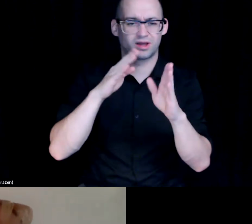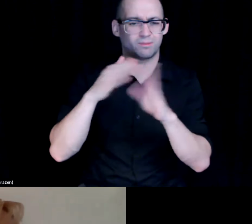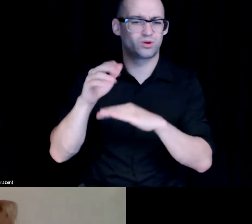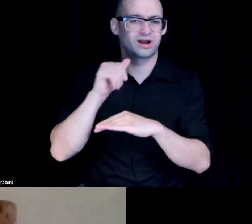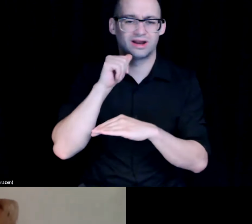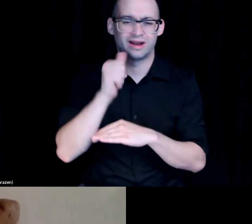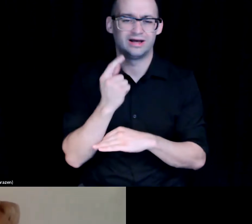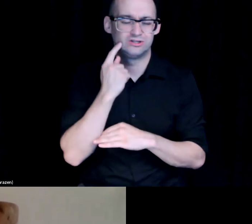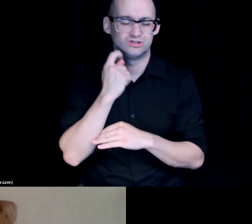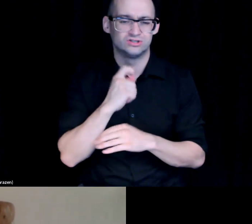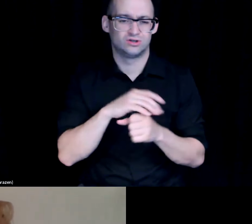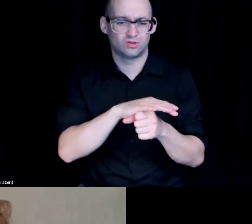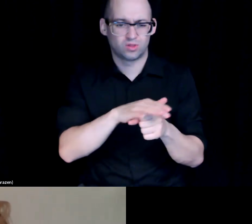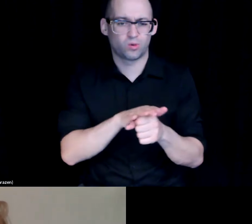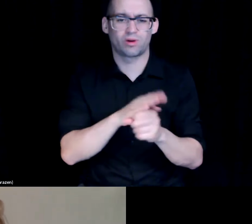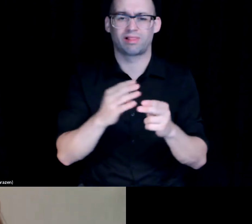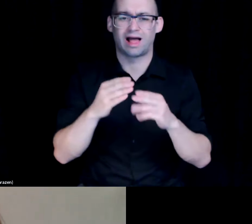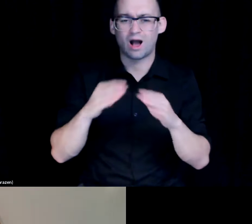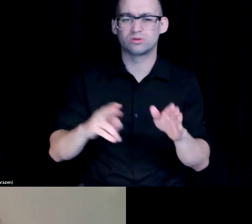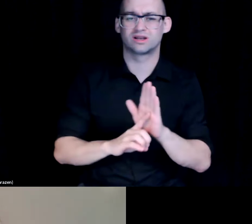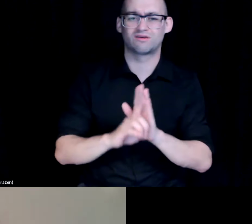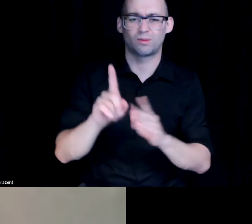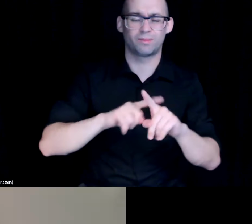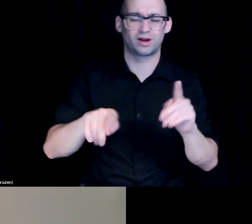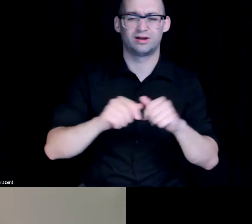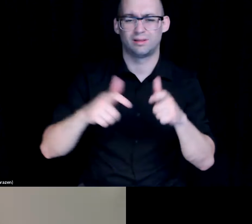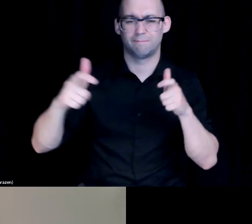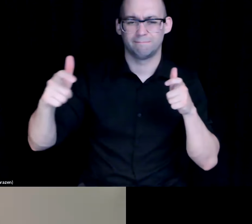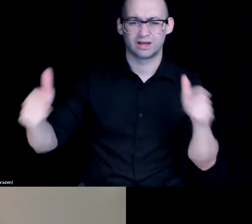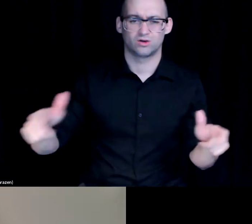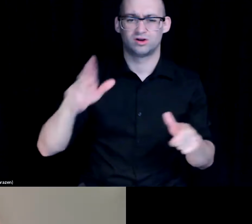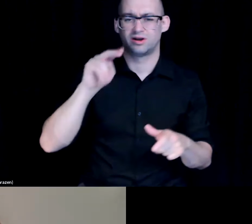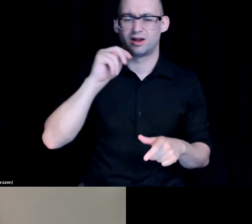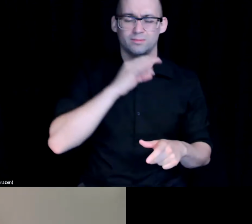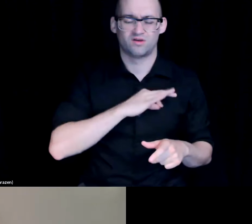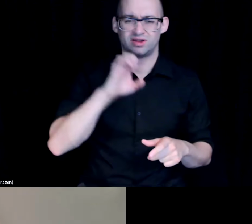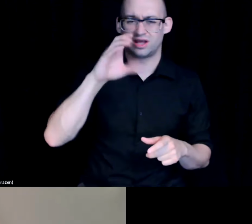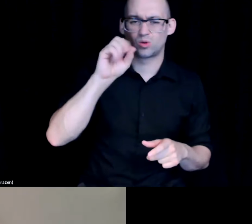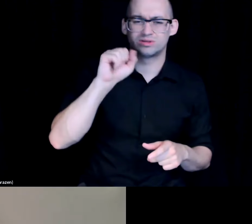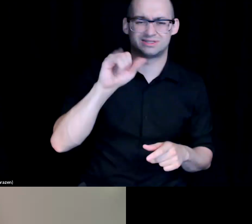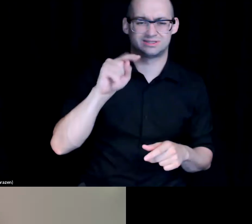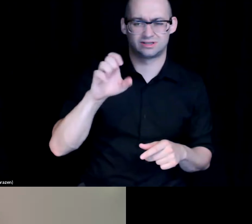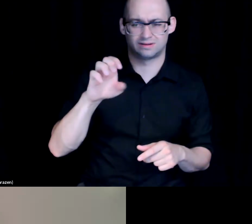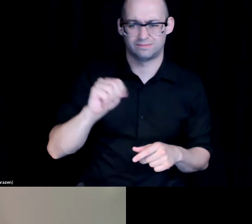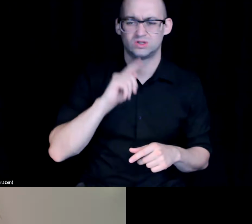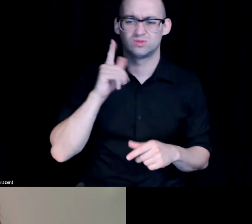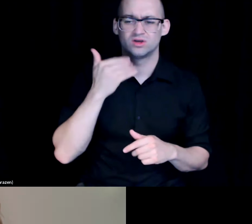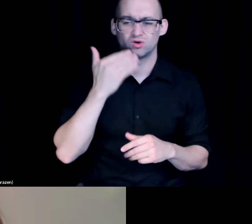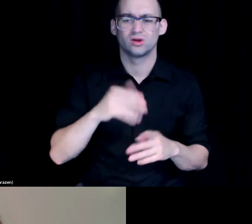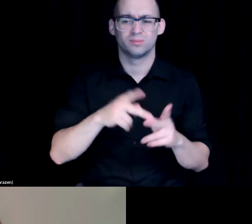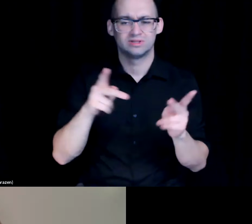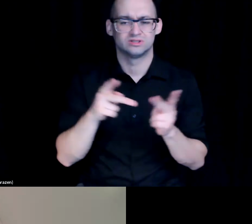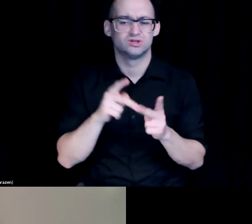the local housing development level, but at the wider nonprofit ecosystem level. So we're really in a good position